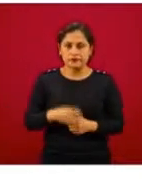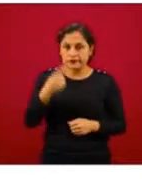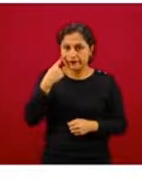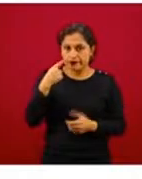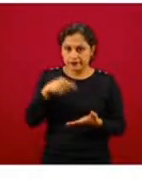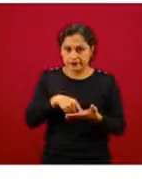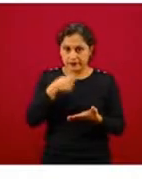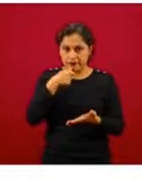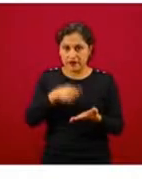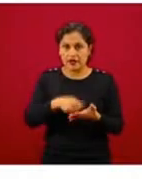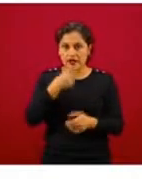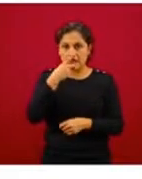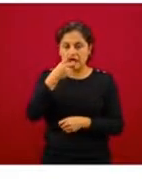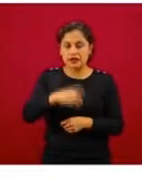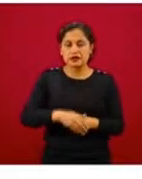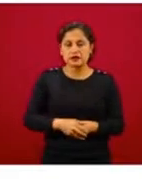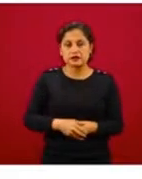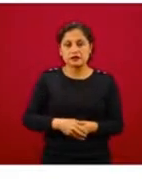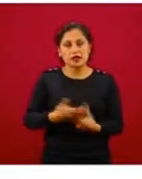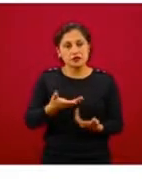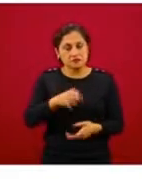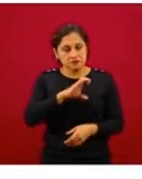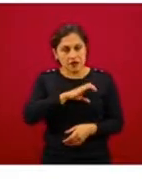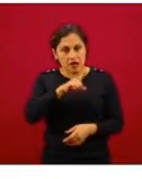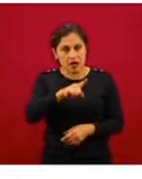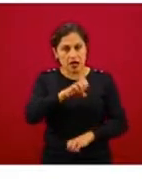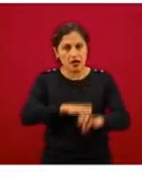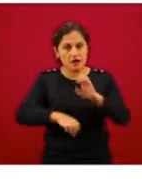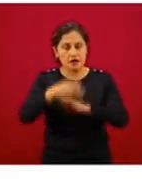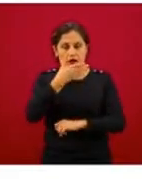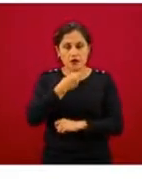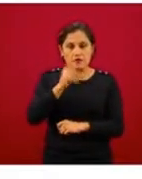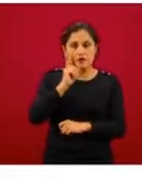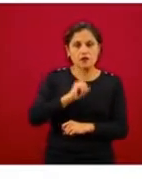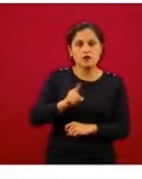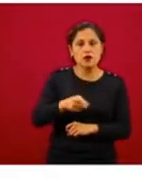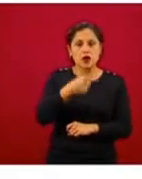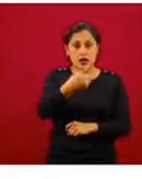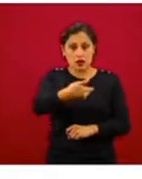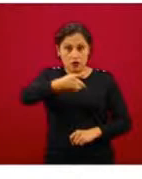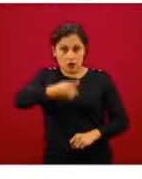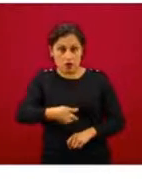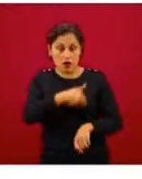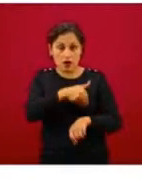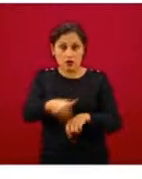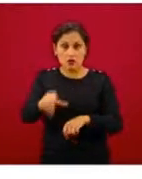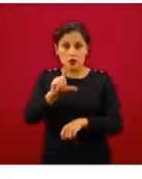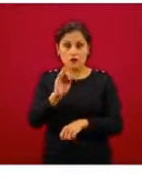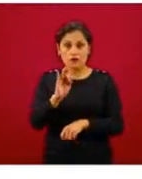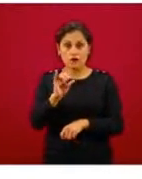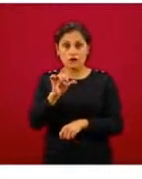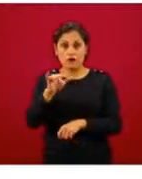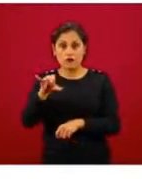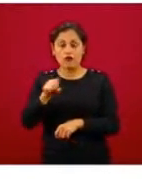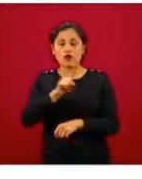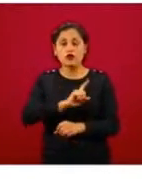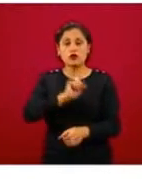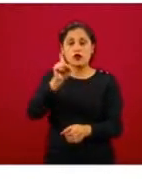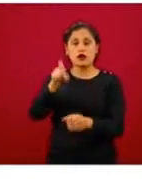is for evaluating yourself on the website. It says, "Dear company